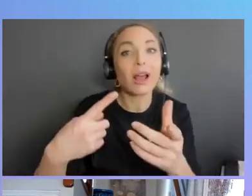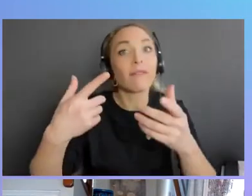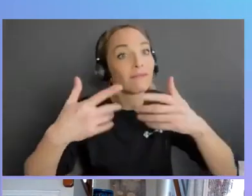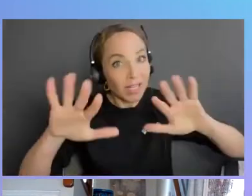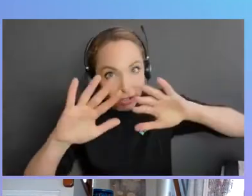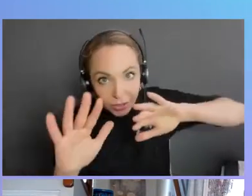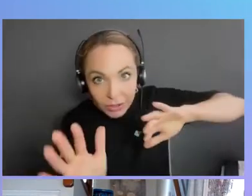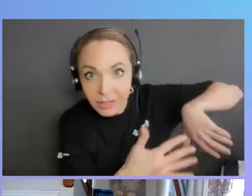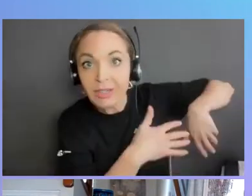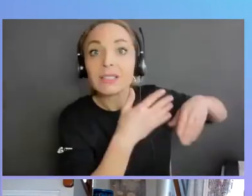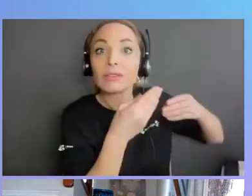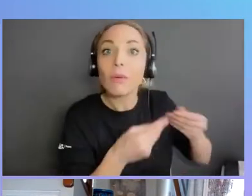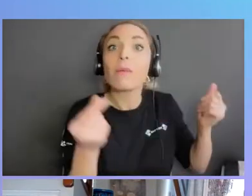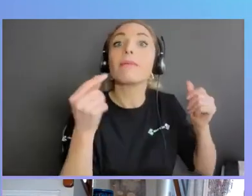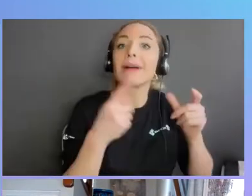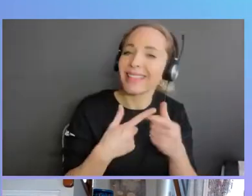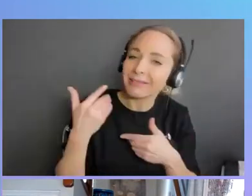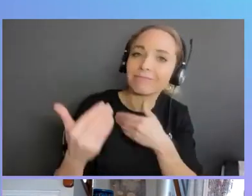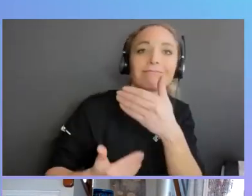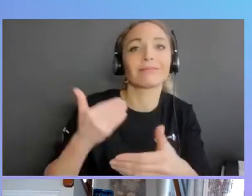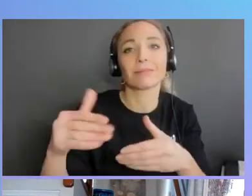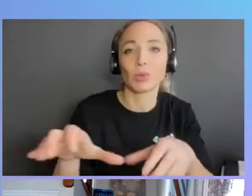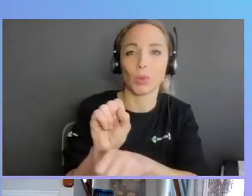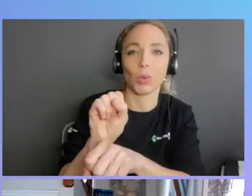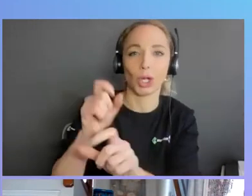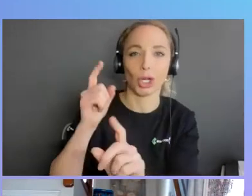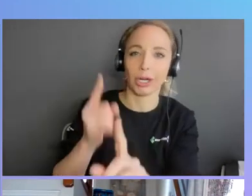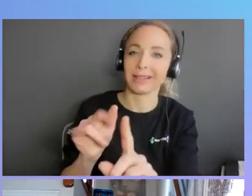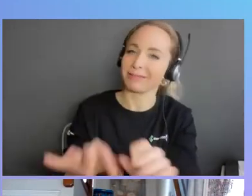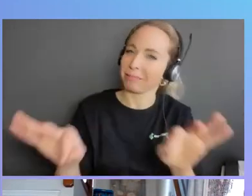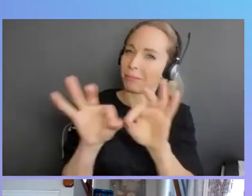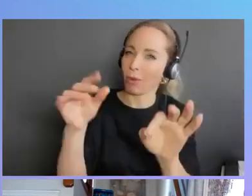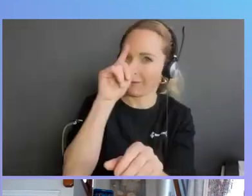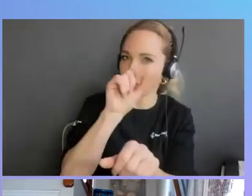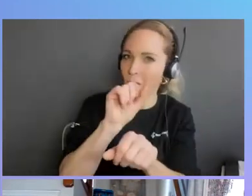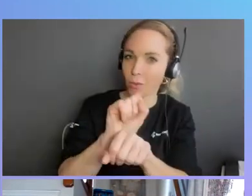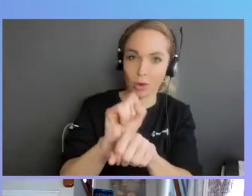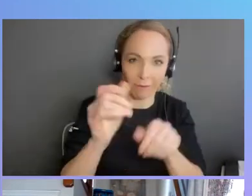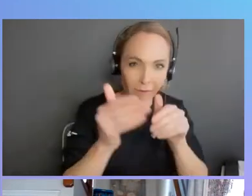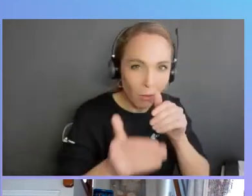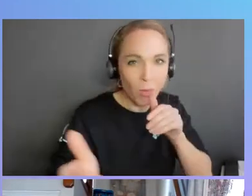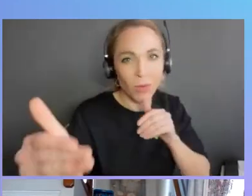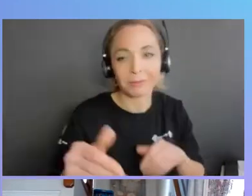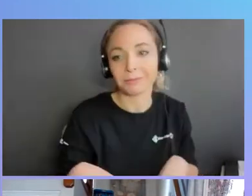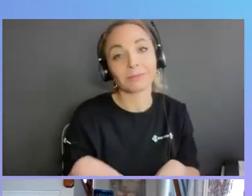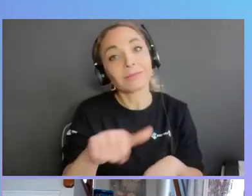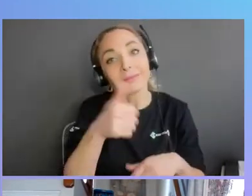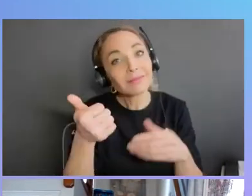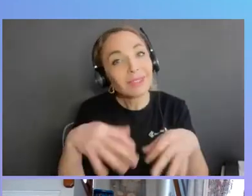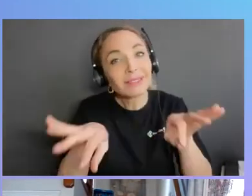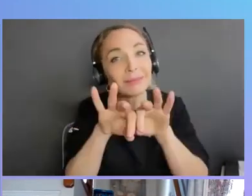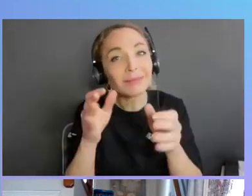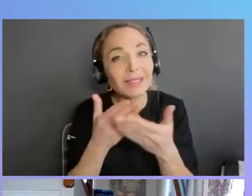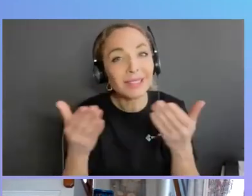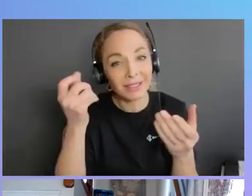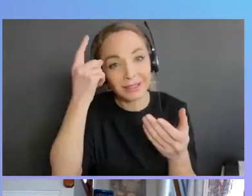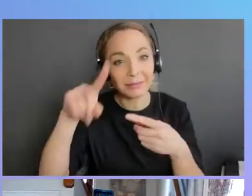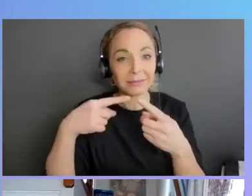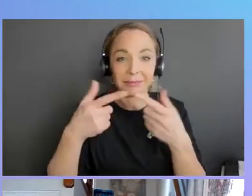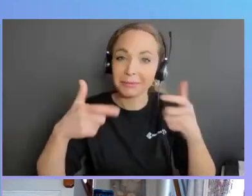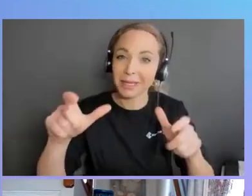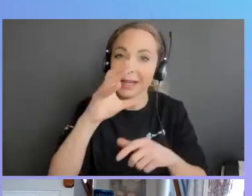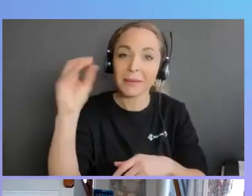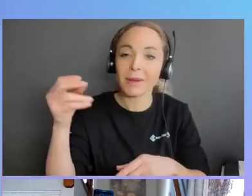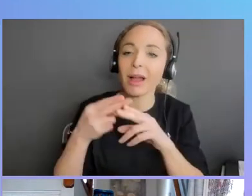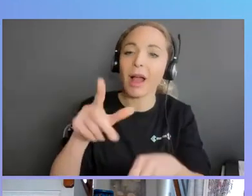crucial to actually moving forward. Now, another really critical thing to understand, especially about large companies, is loss aversion. Now, this is the